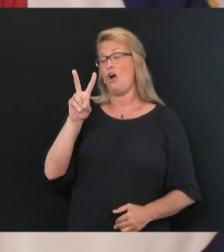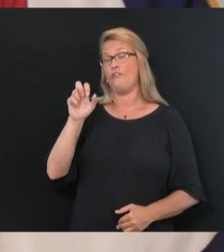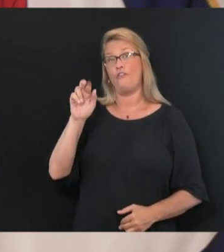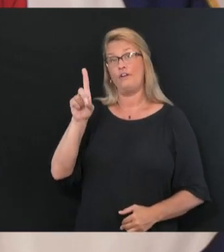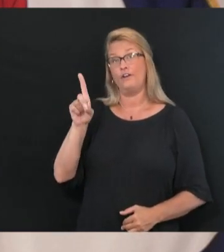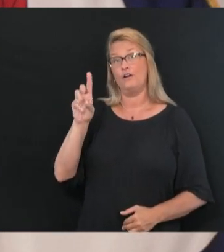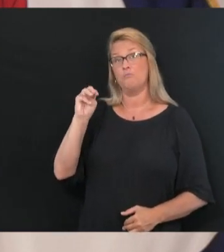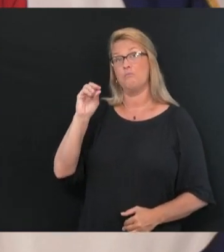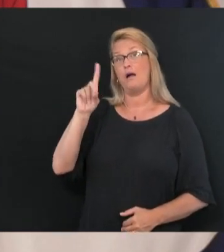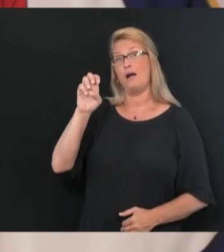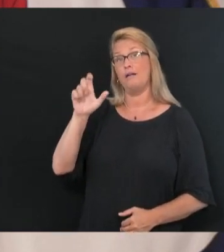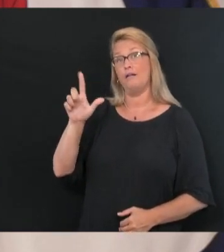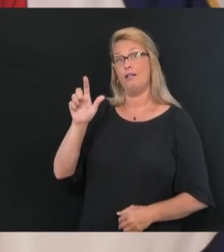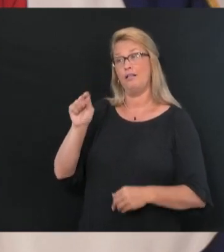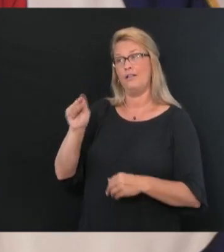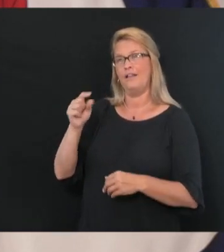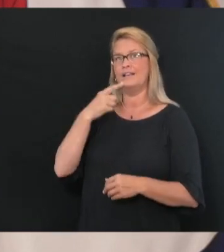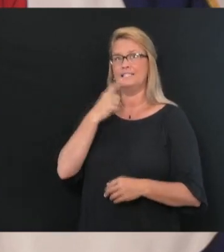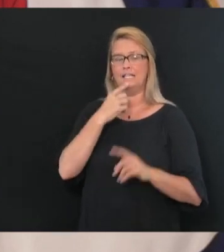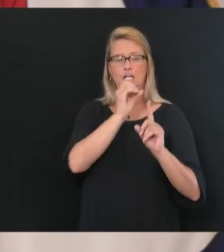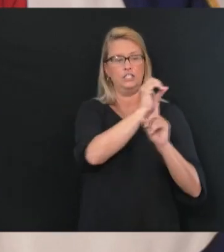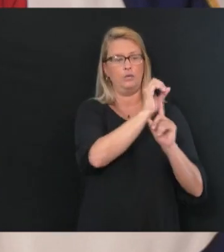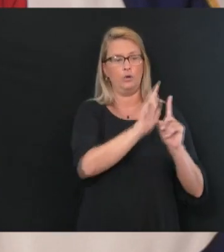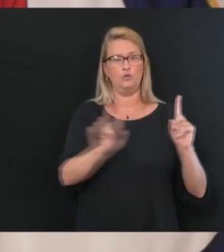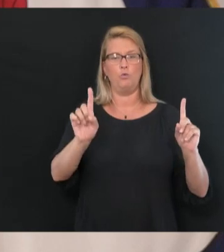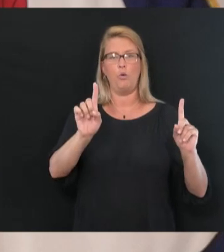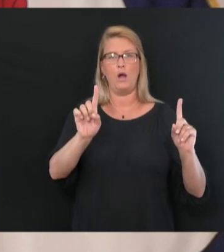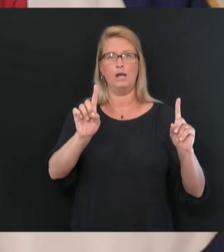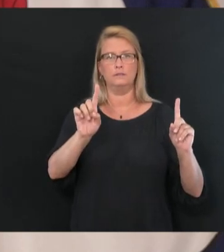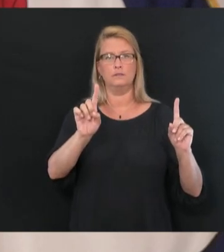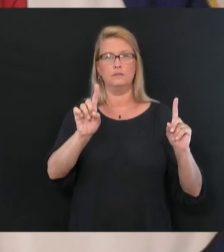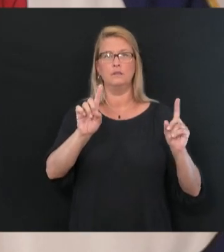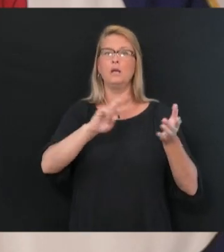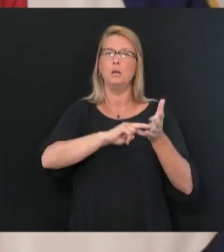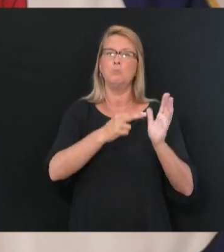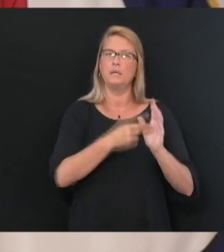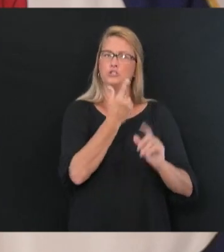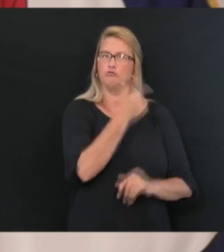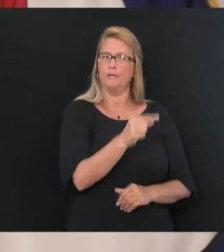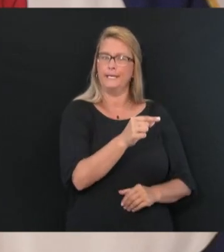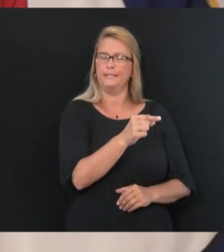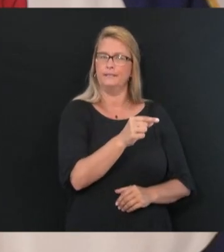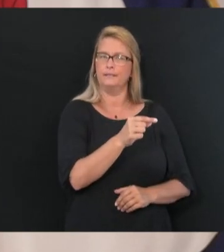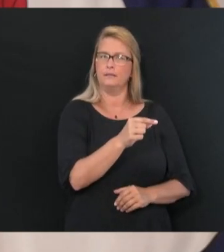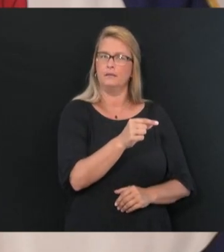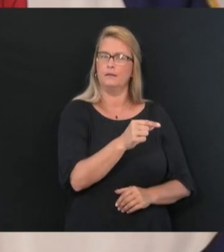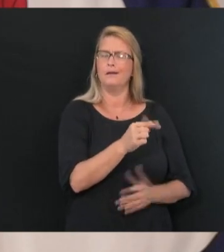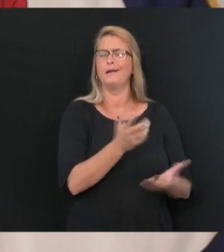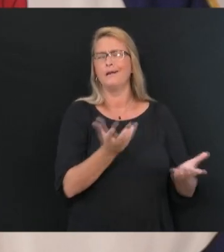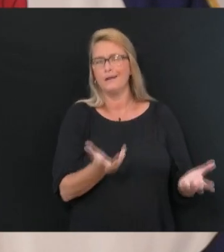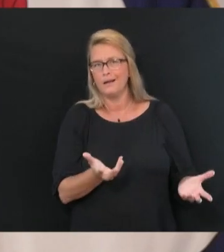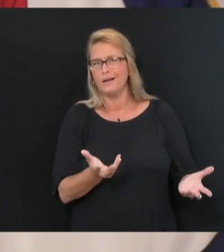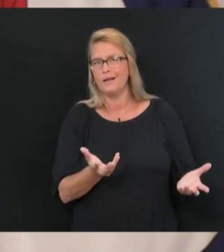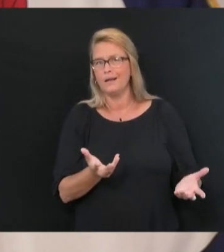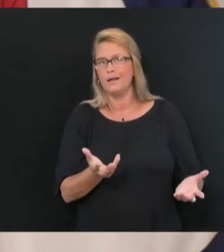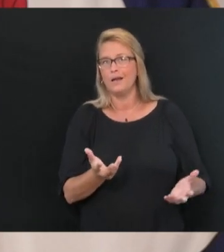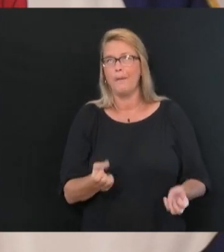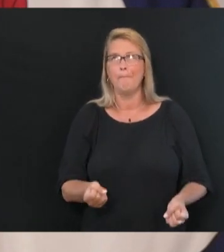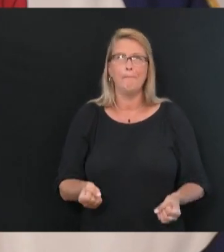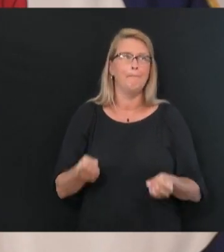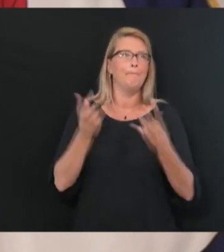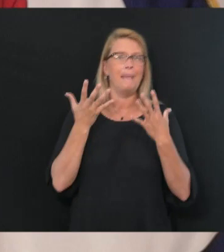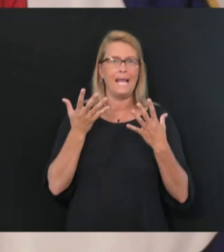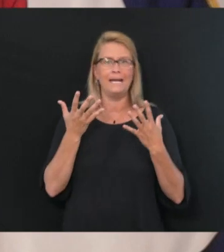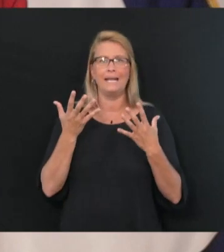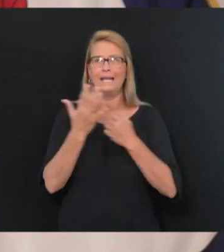said 0 to 1, you're in the green. So in all reality, many